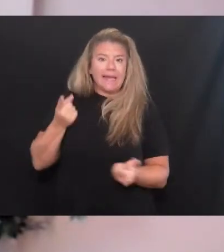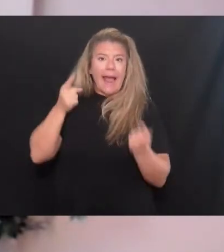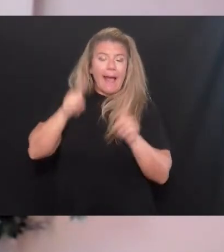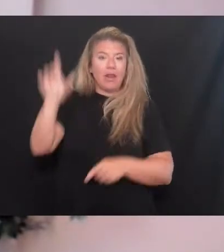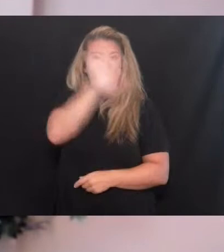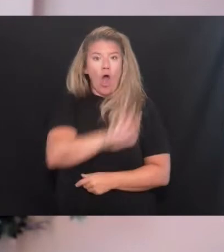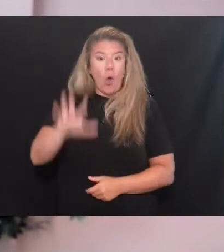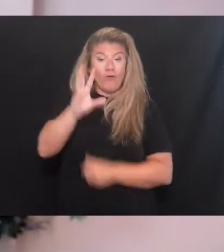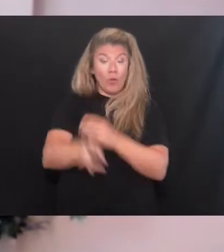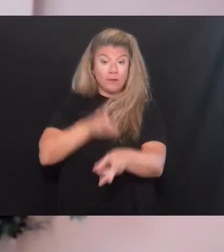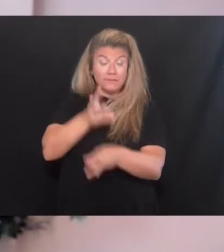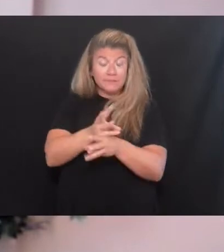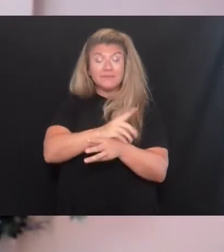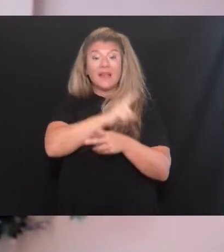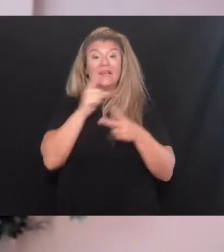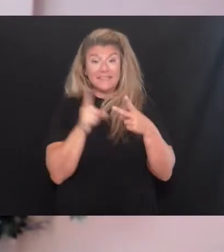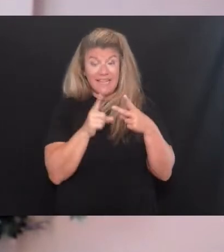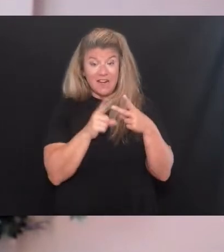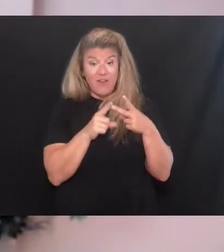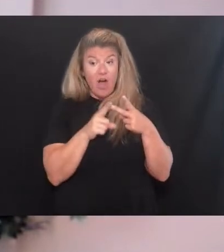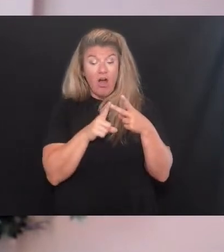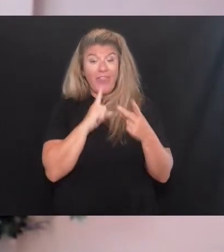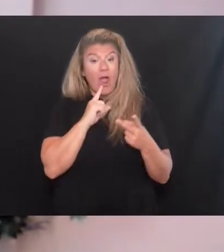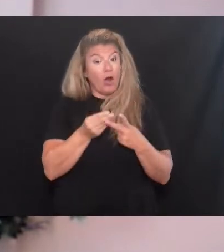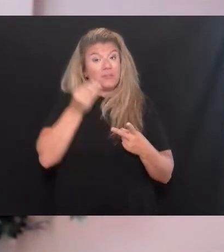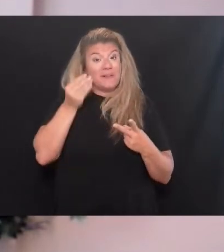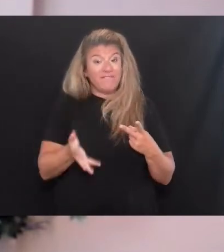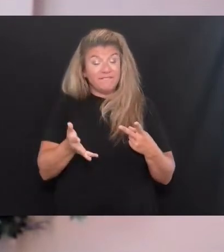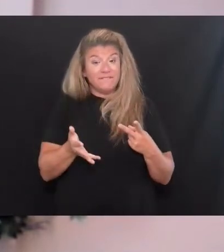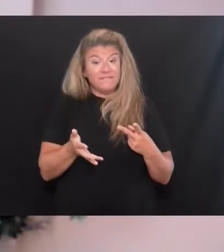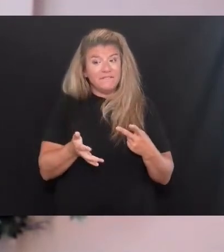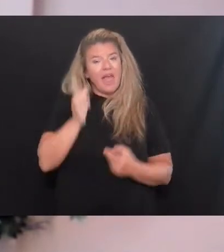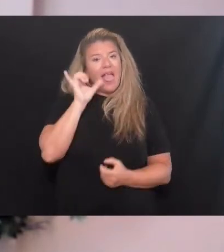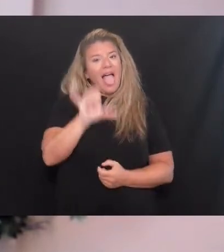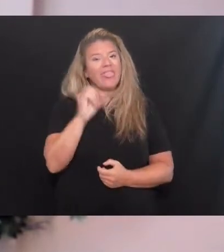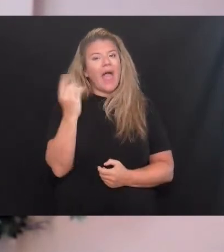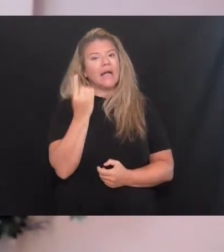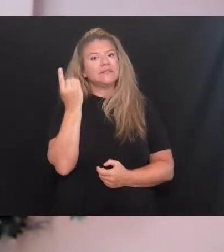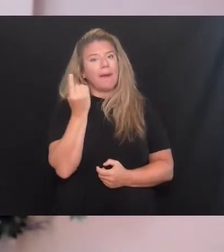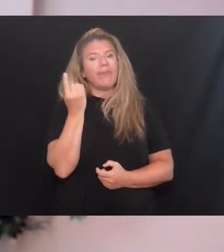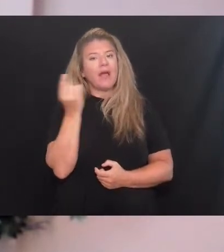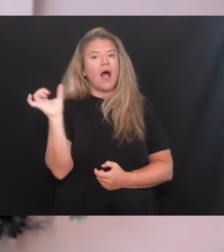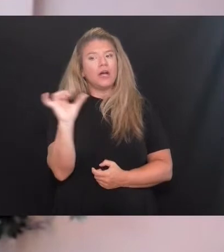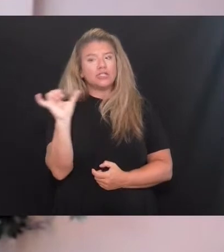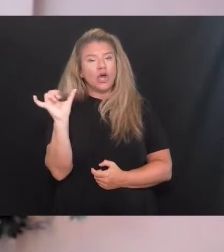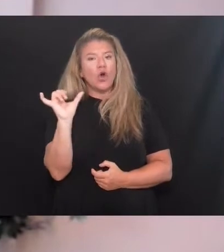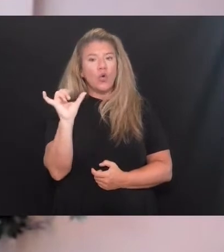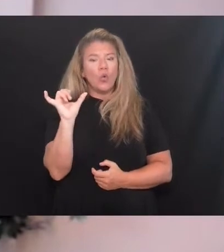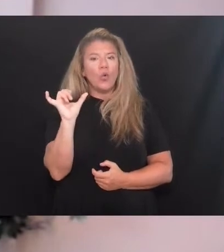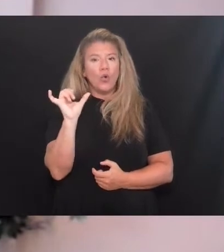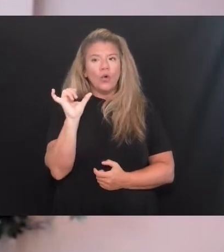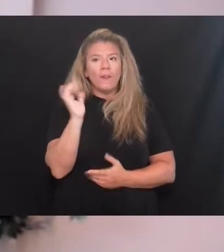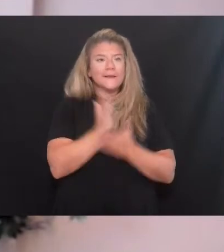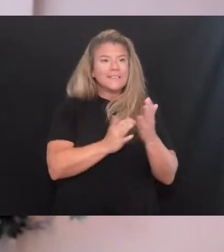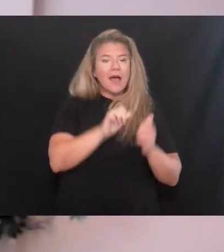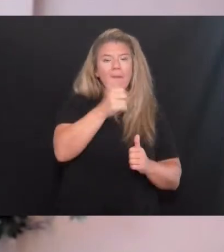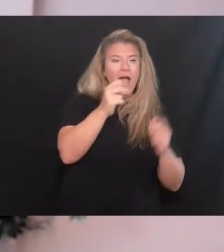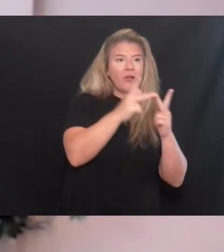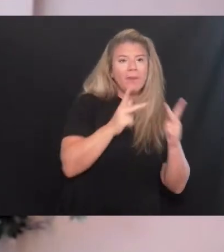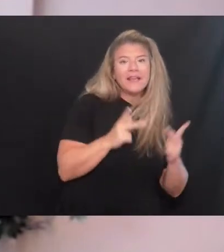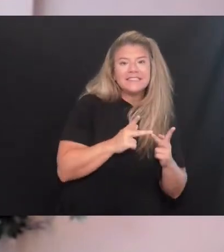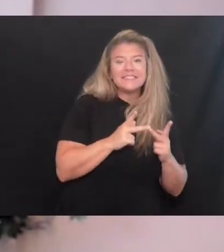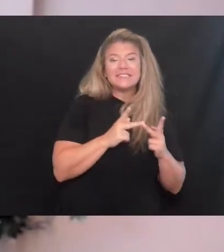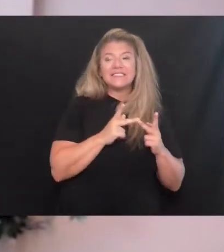Number two is the vaccines have been expensive, and that's been something that the hope was that AstraZeneca and some